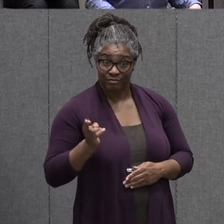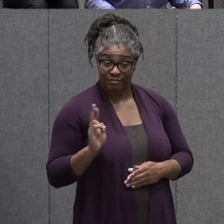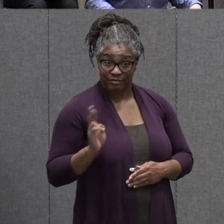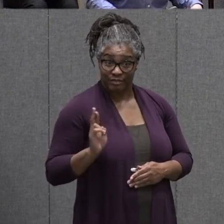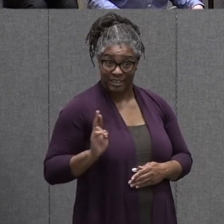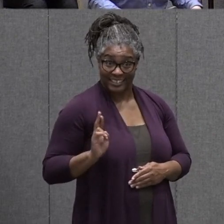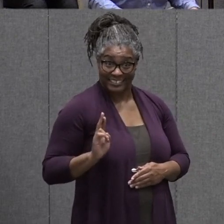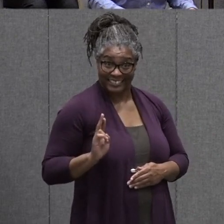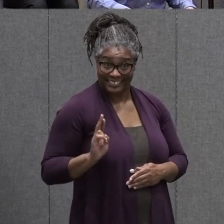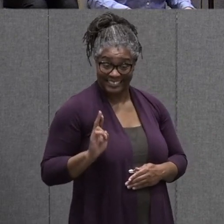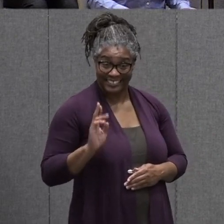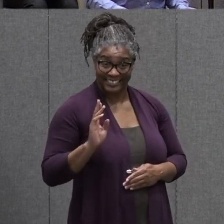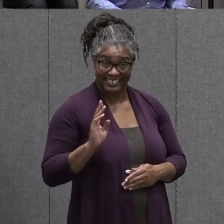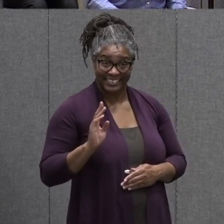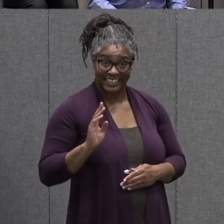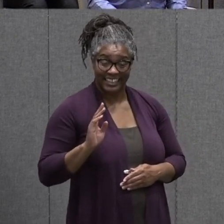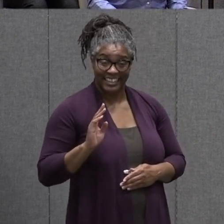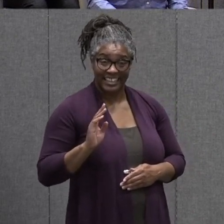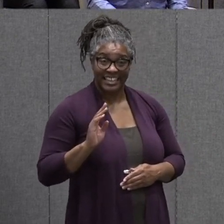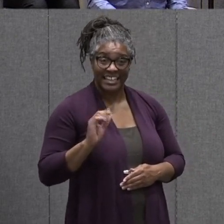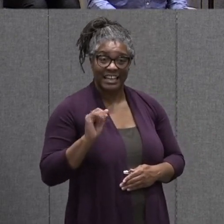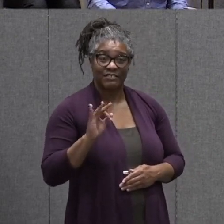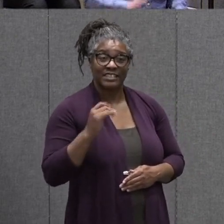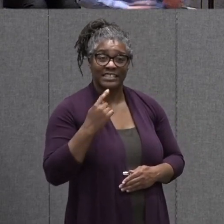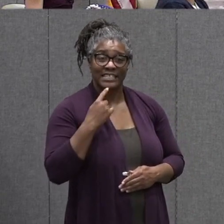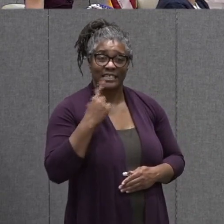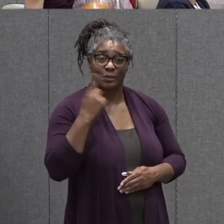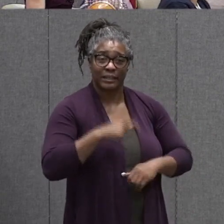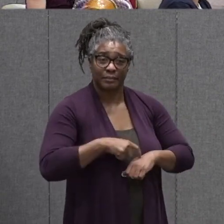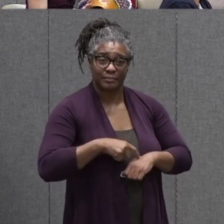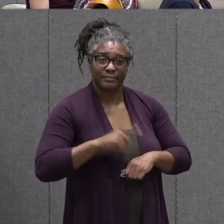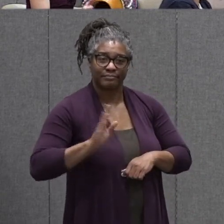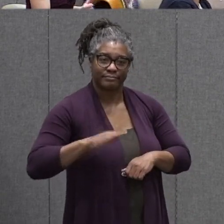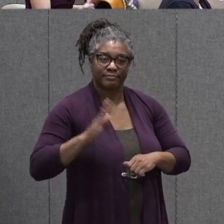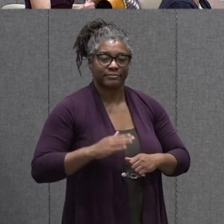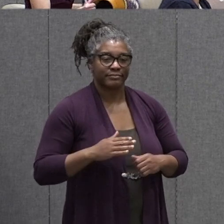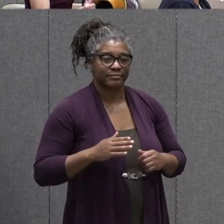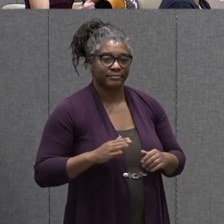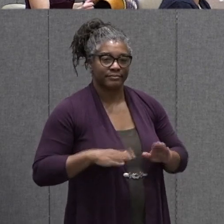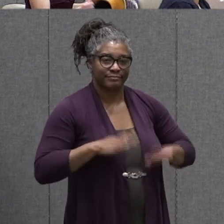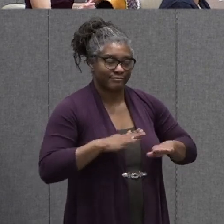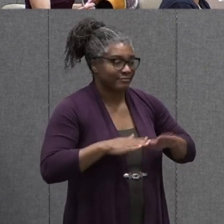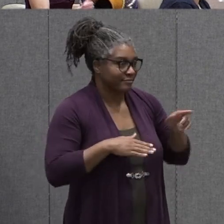say hit me one time, and that's it, all right? Rumble.